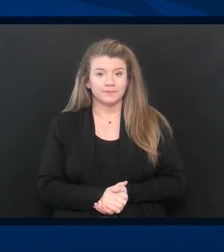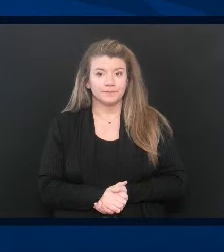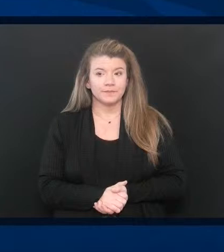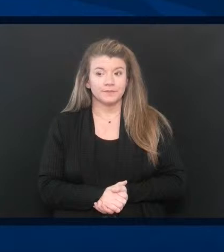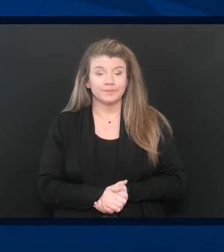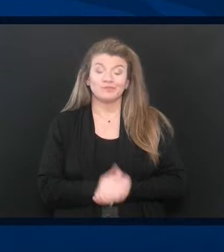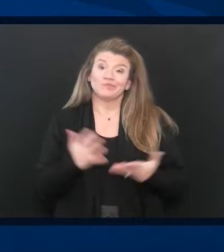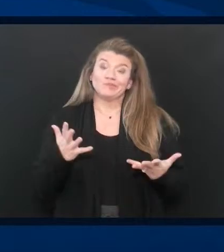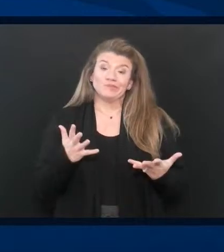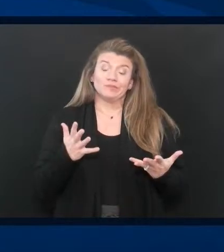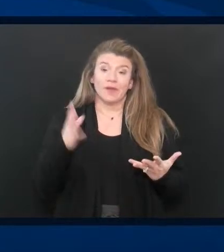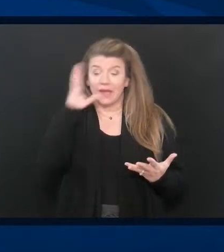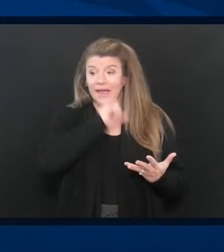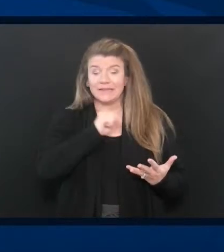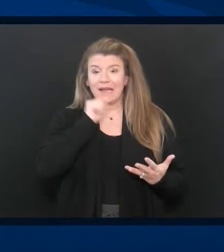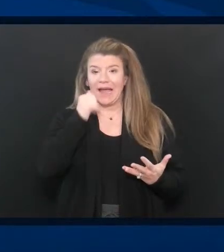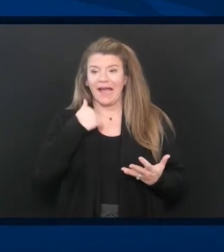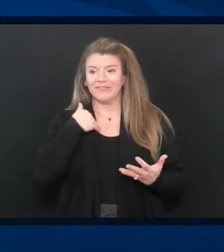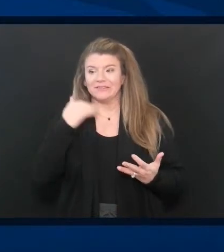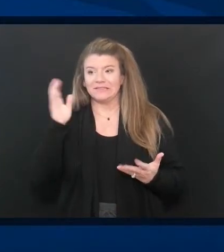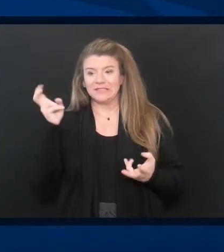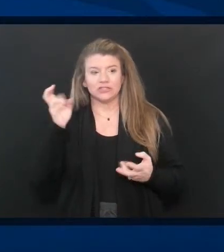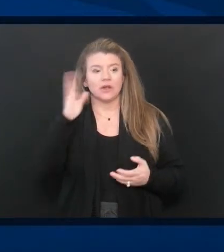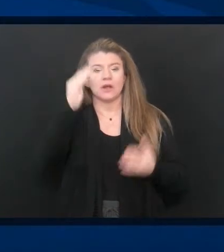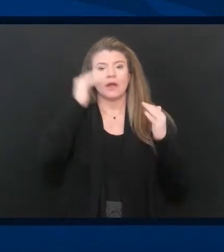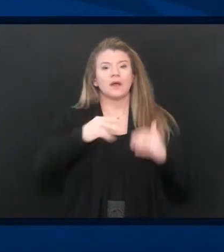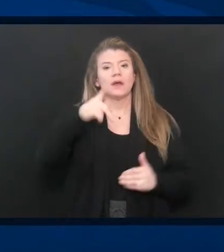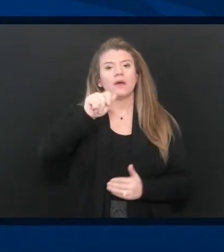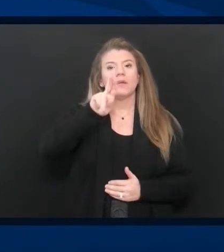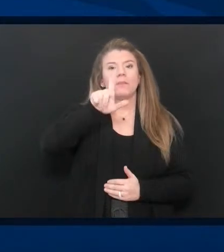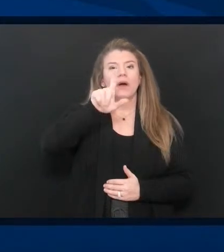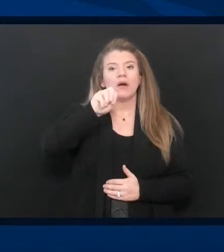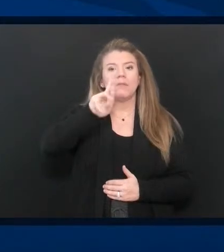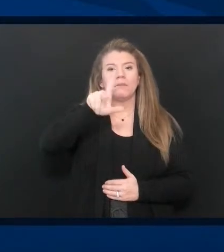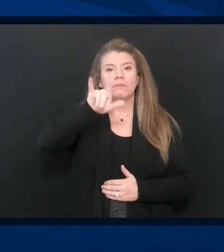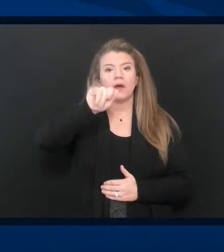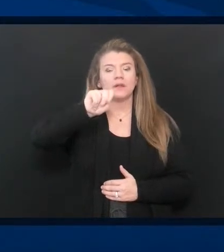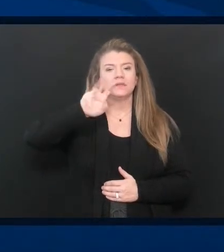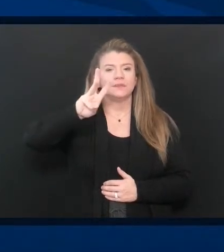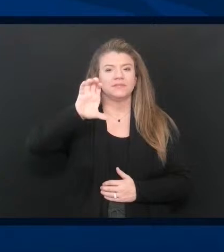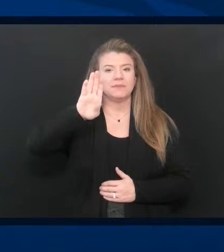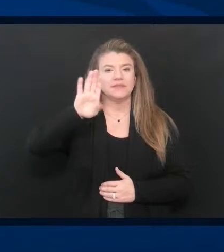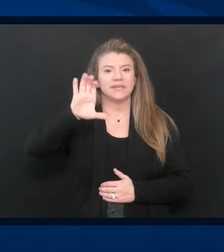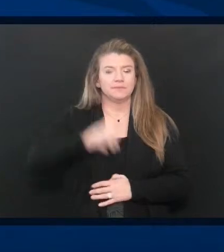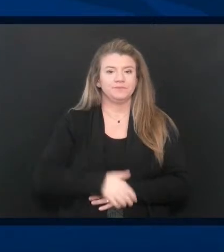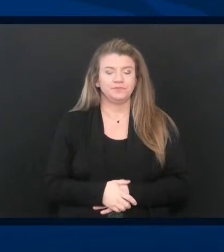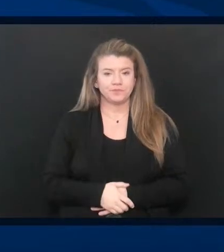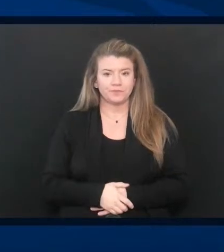All right, must be having trouble connecting. We'll move on. Paul Mullen with WCBC.